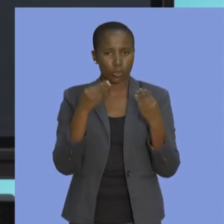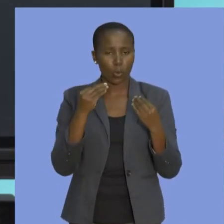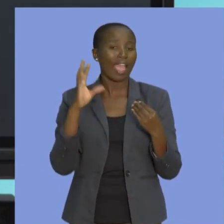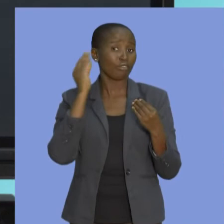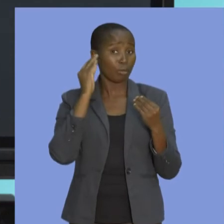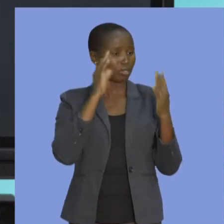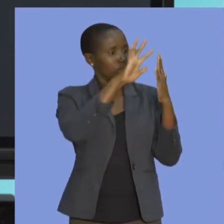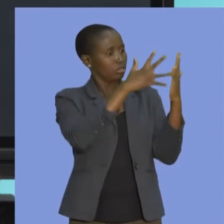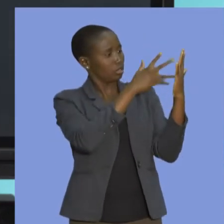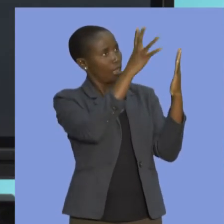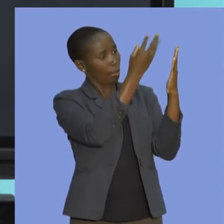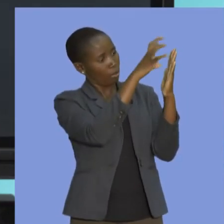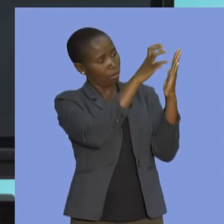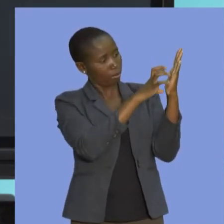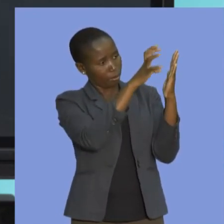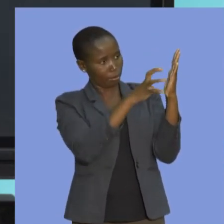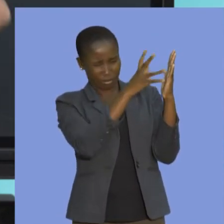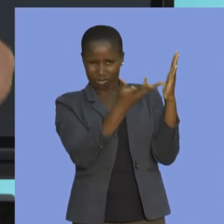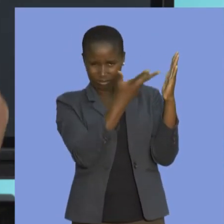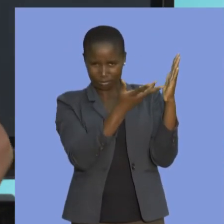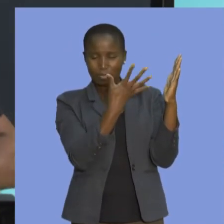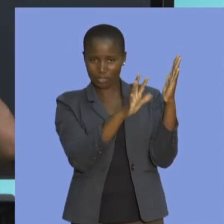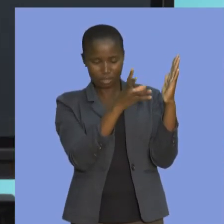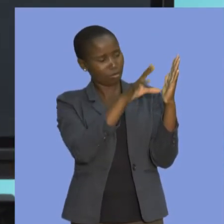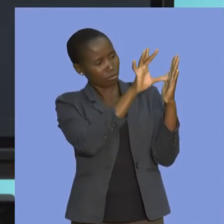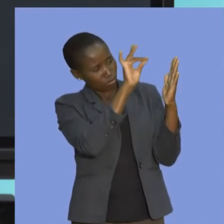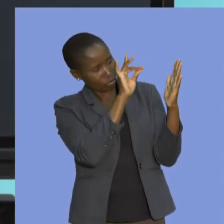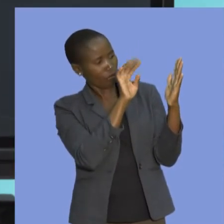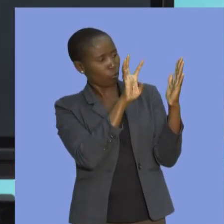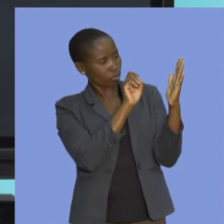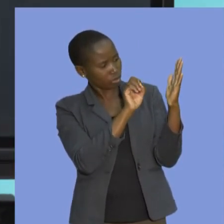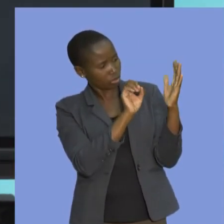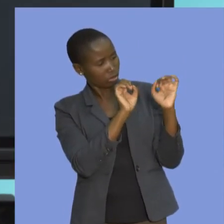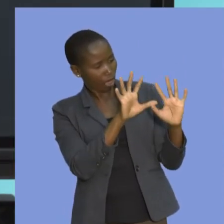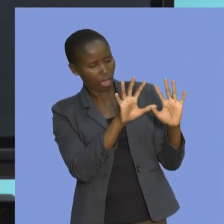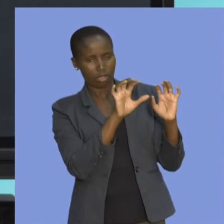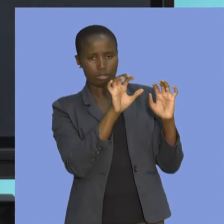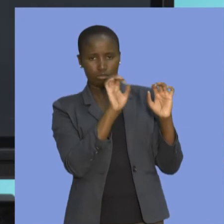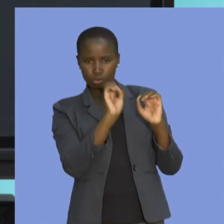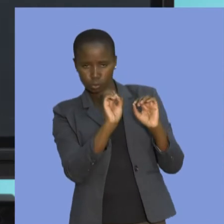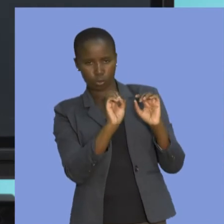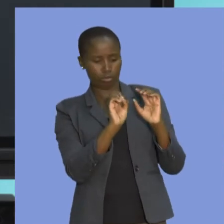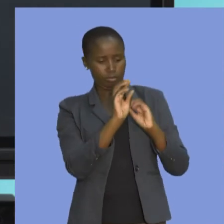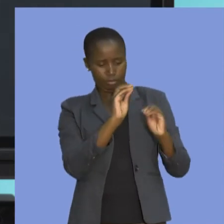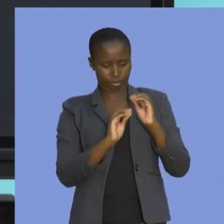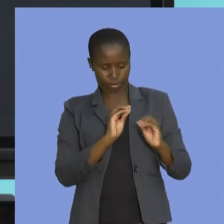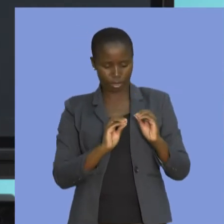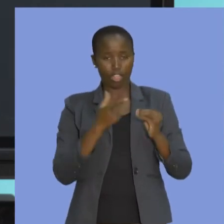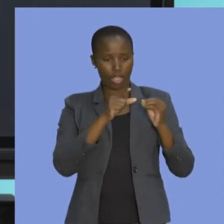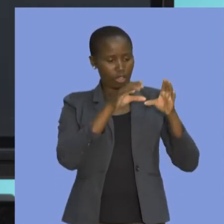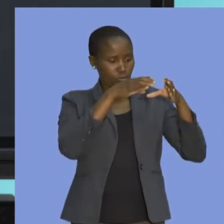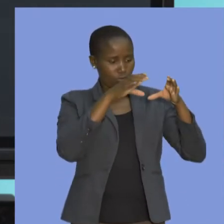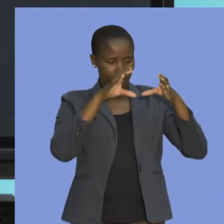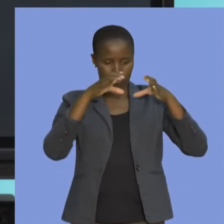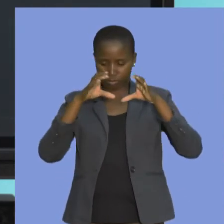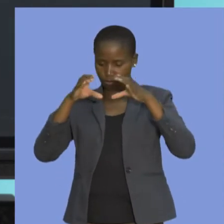there, 40, 10, 0, written down. We put that in a group. I mean,